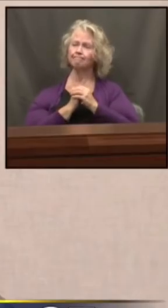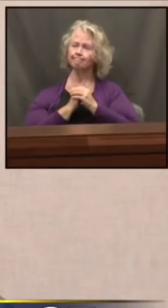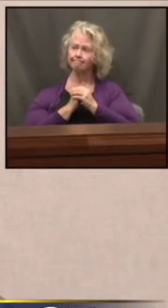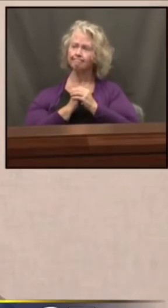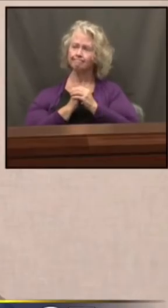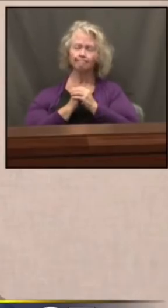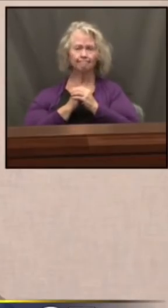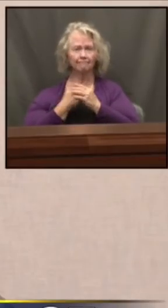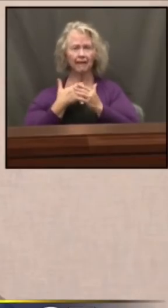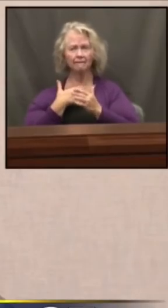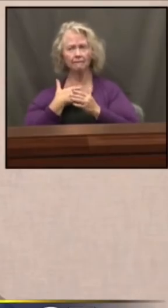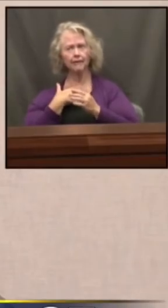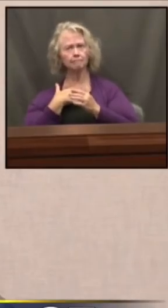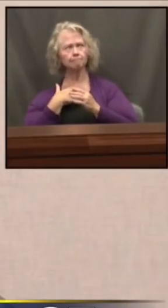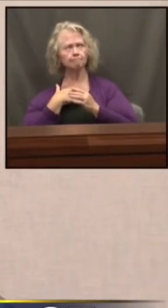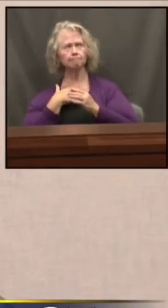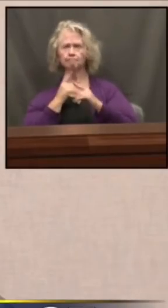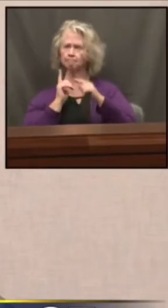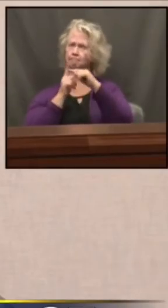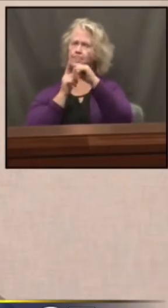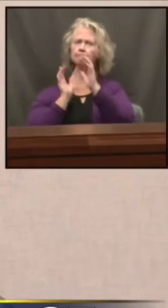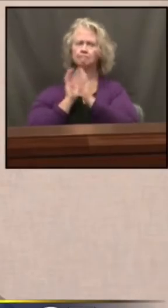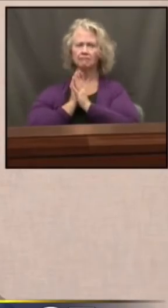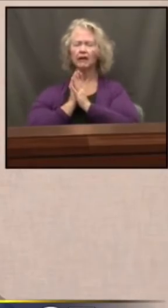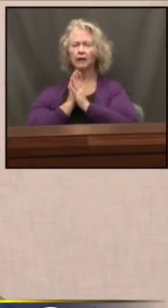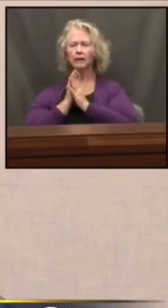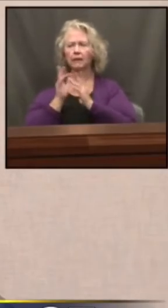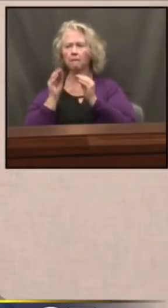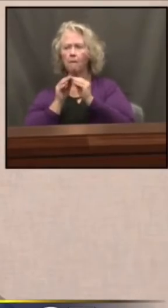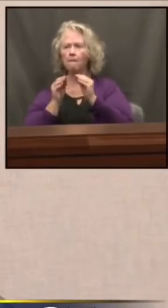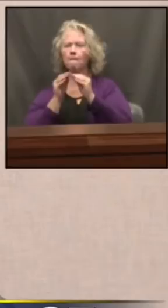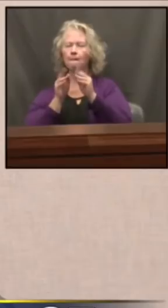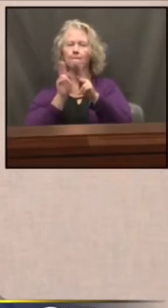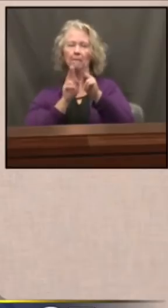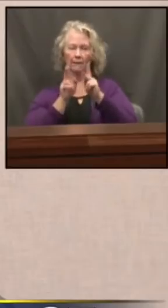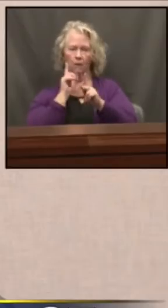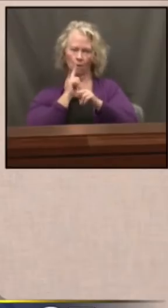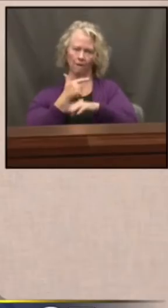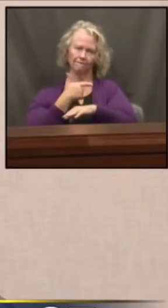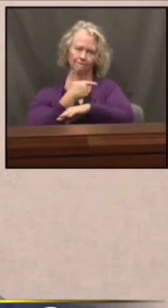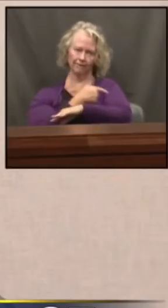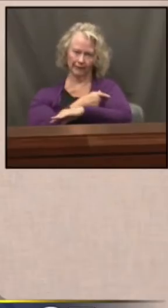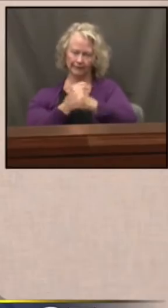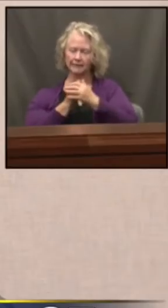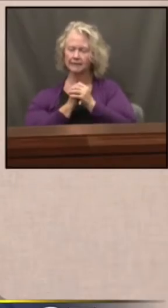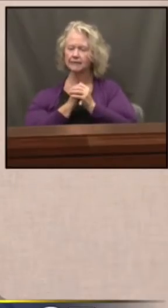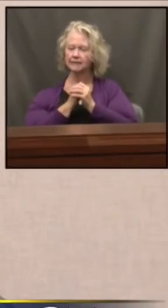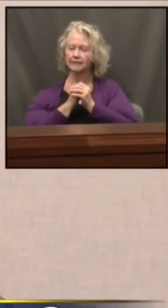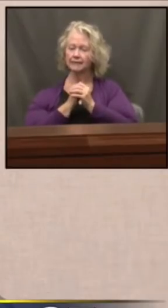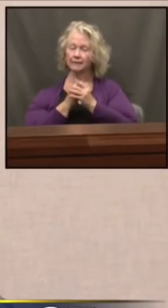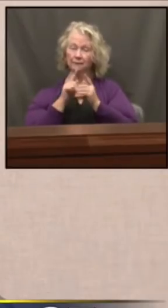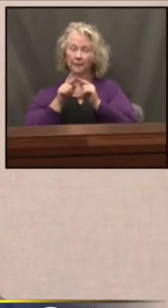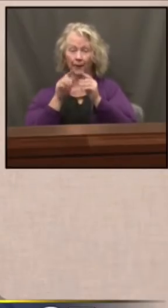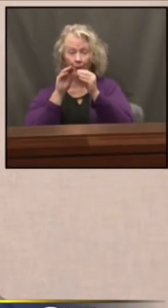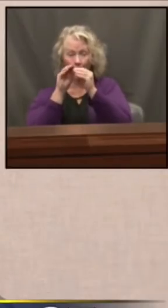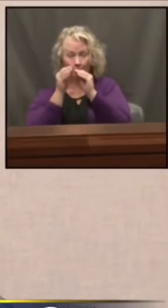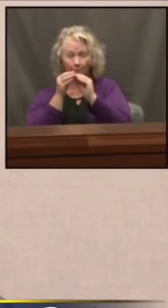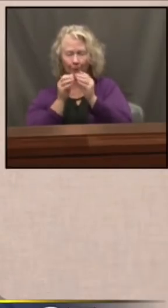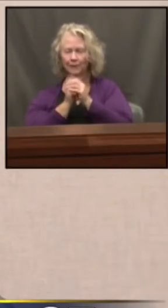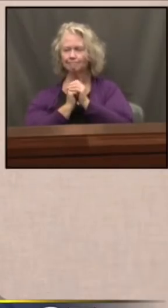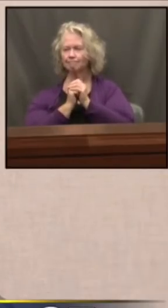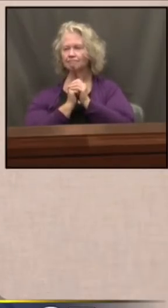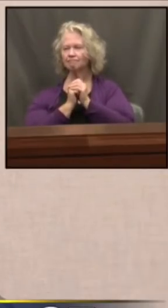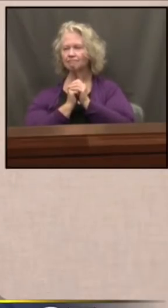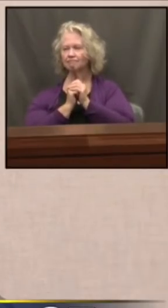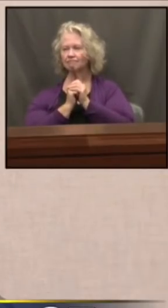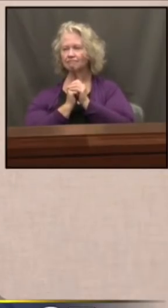am hopeful that more people will continue to get vaccinated. So in terms of a number, I hope